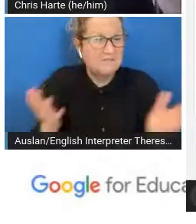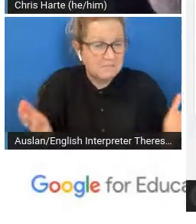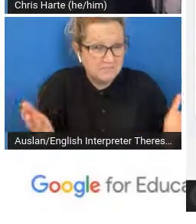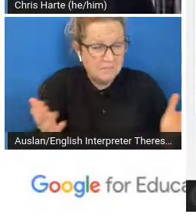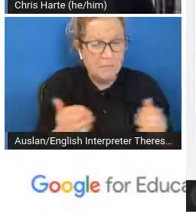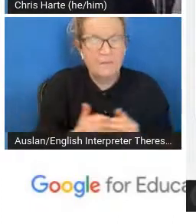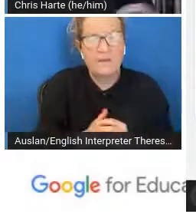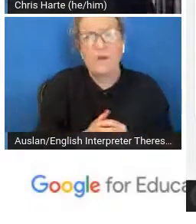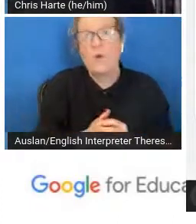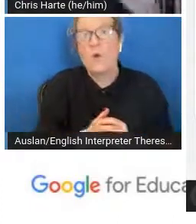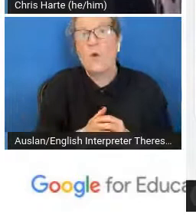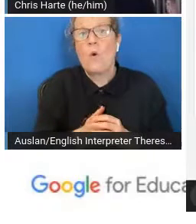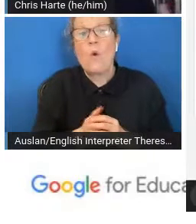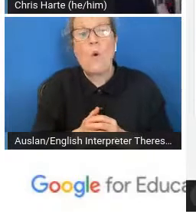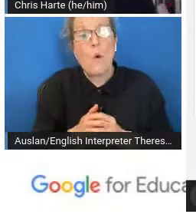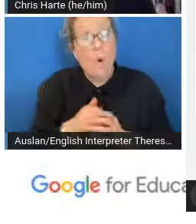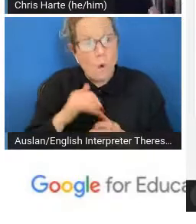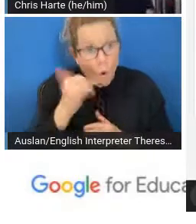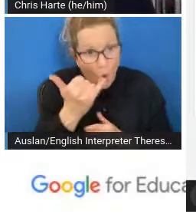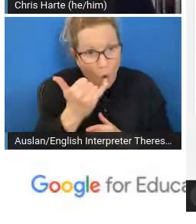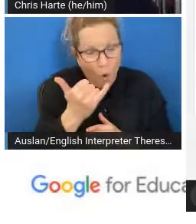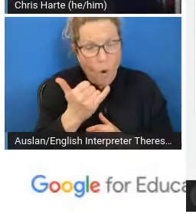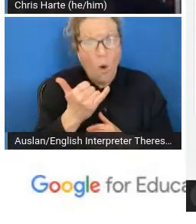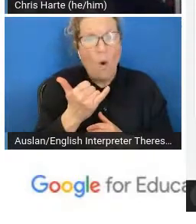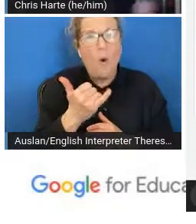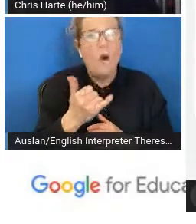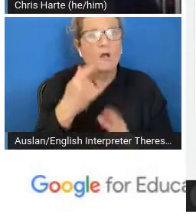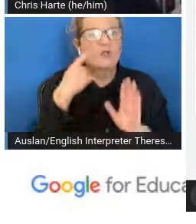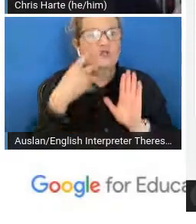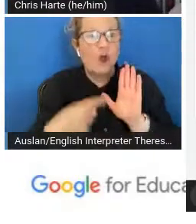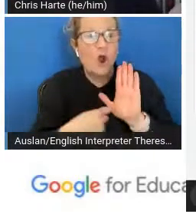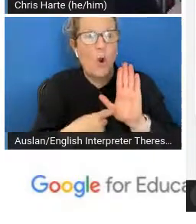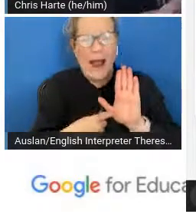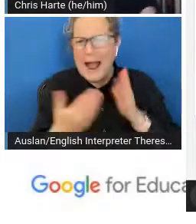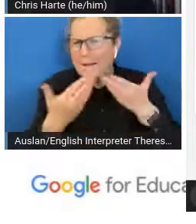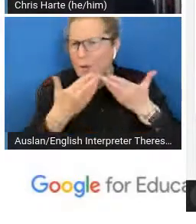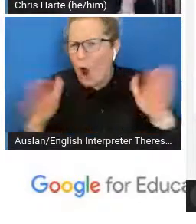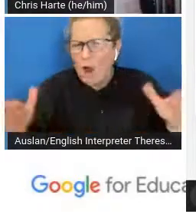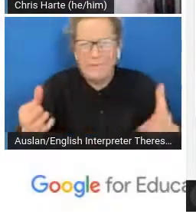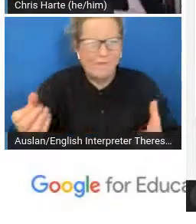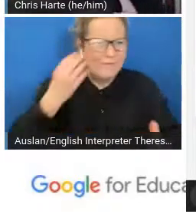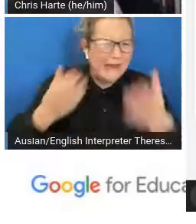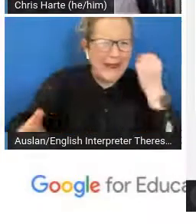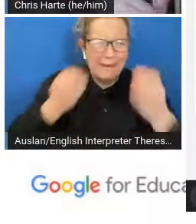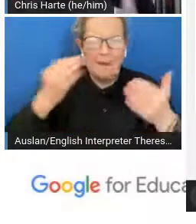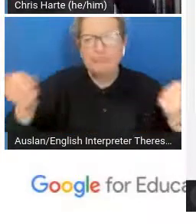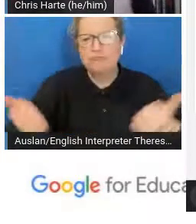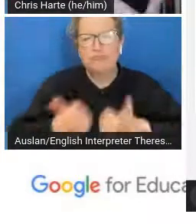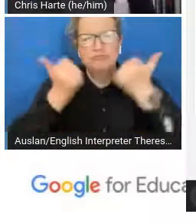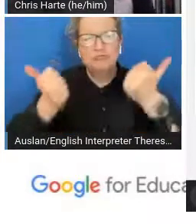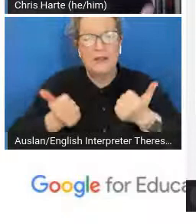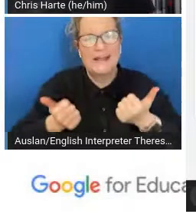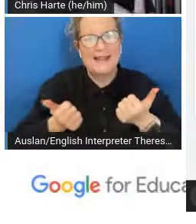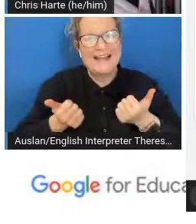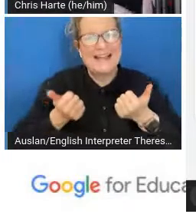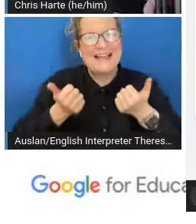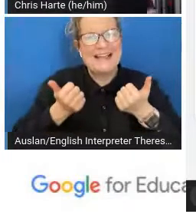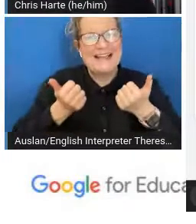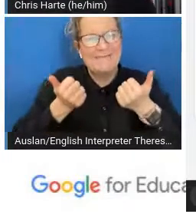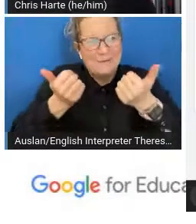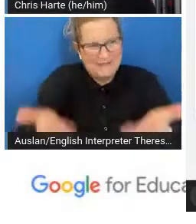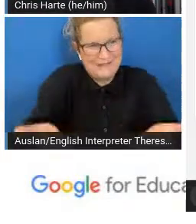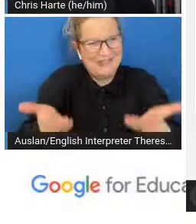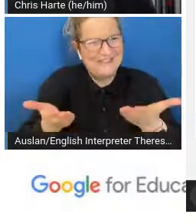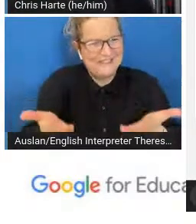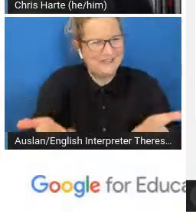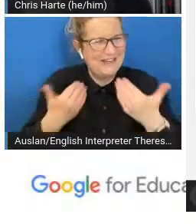really, really open to loads of feedback on this, go crazy. Yeah. And by giving that permission is also a really useful